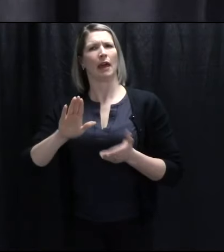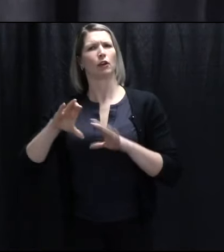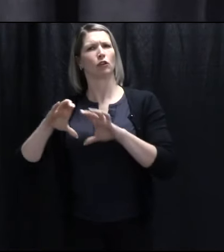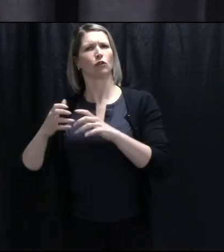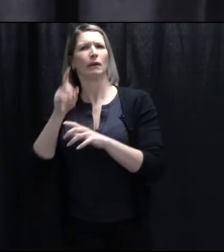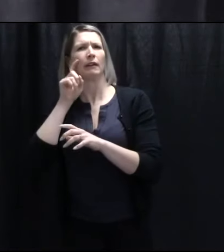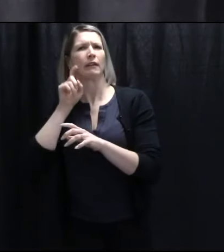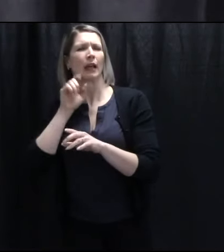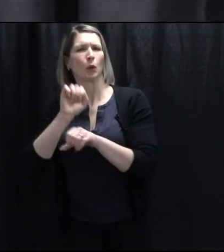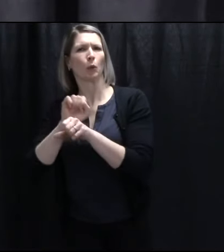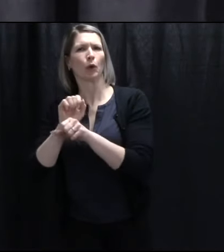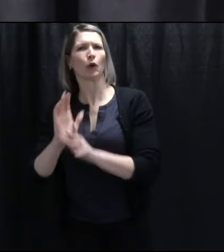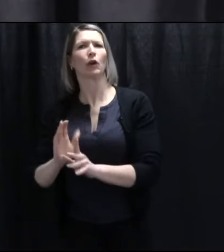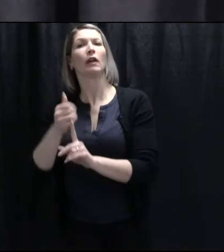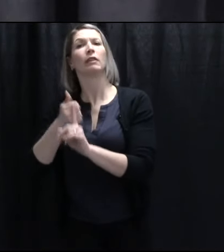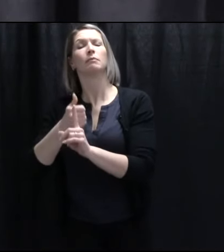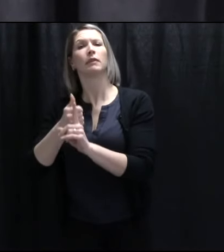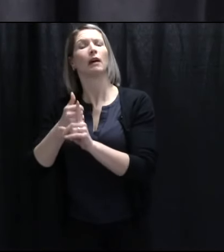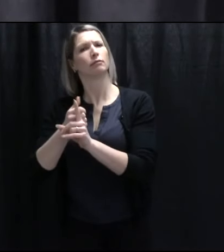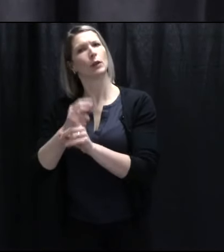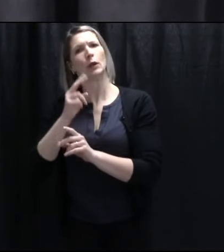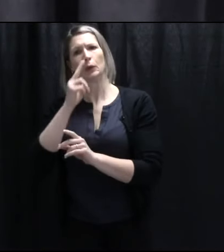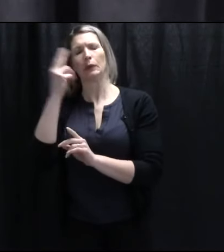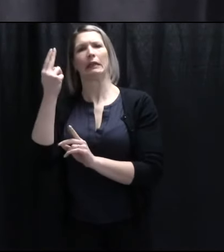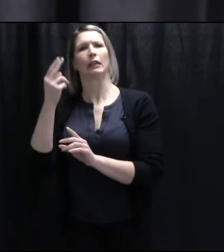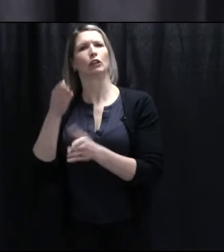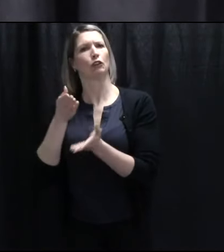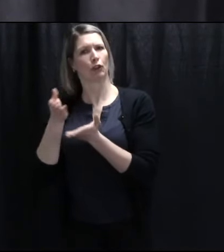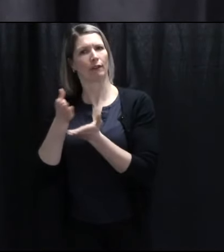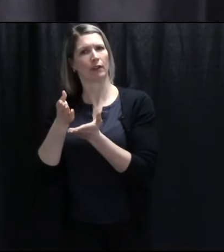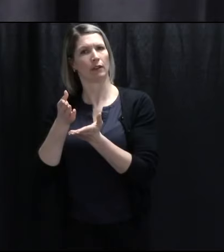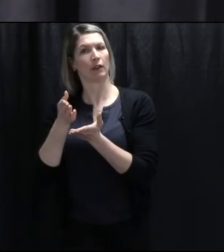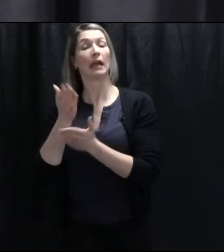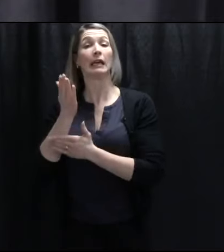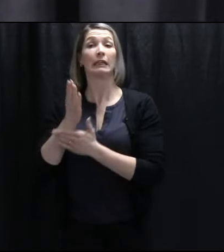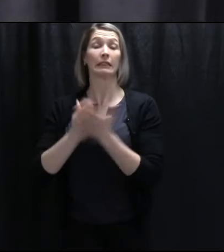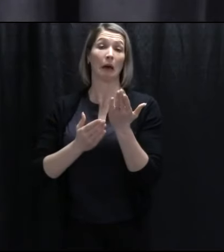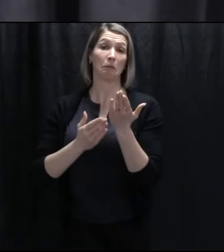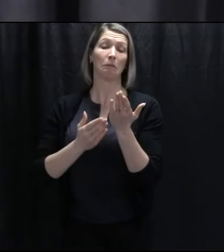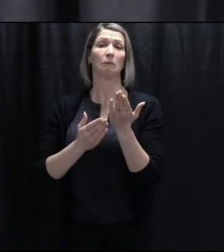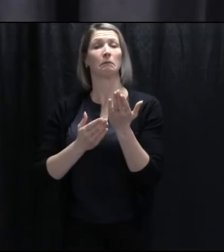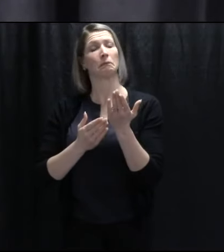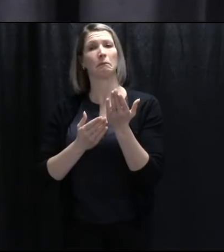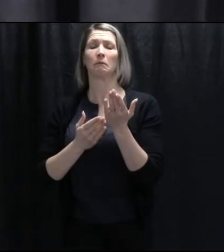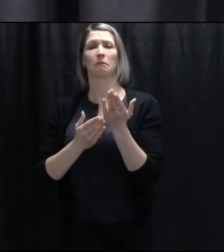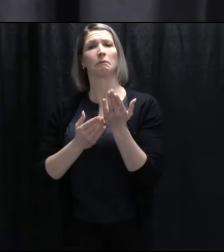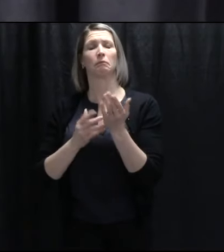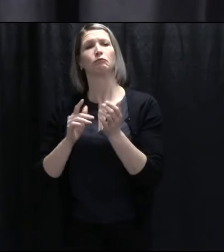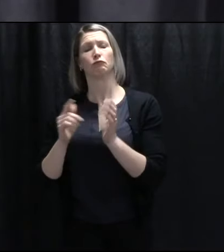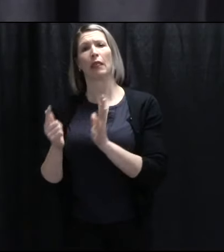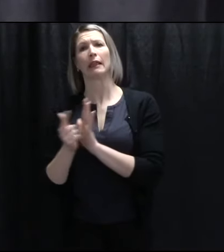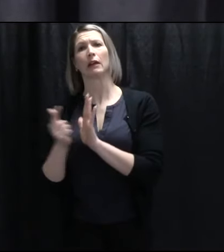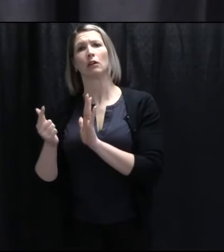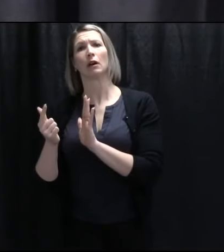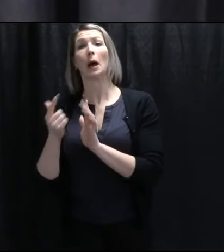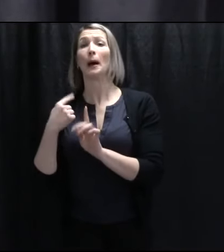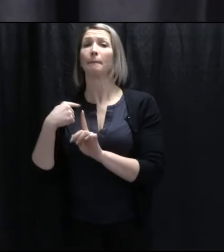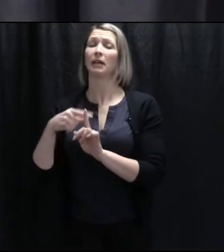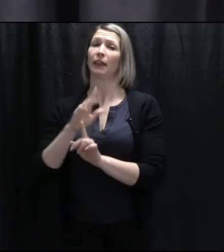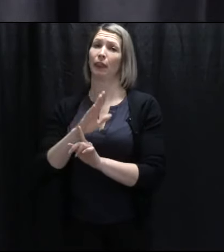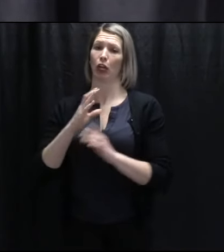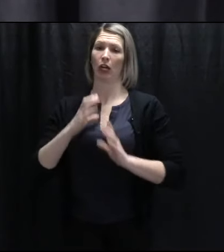in that the services they offer are not of themselves illegal, but their clients and the advertising and the rest of